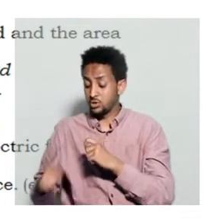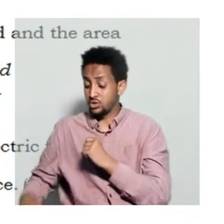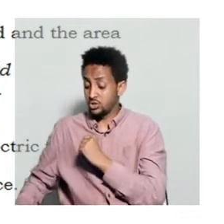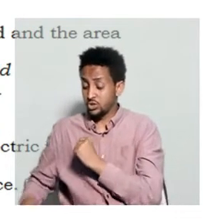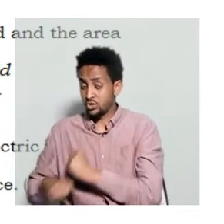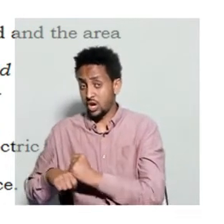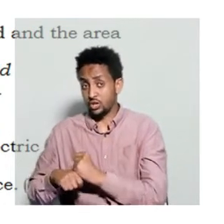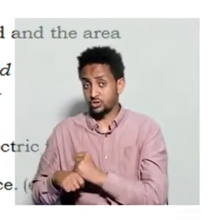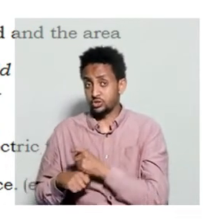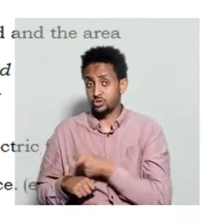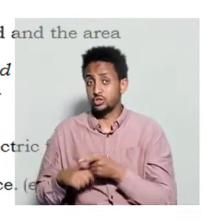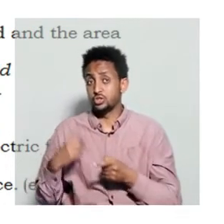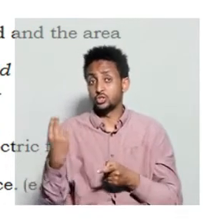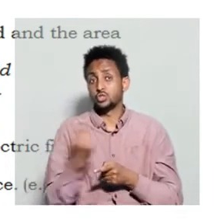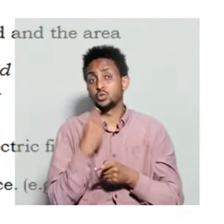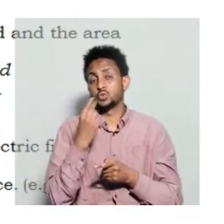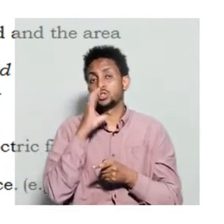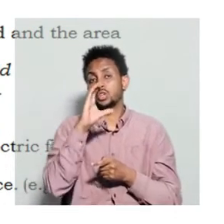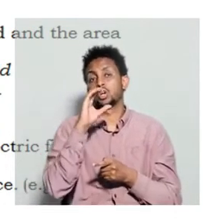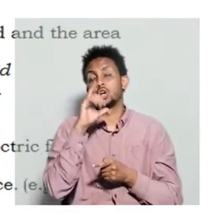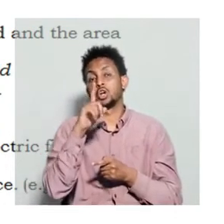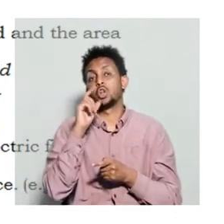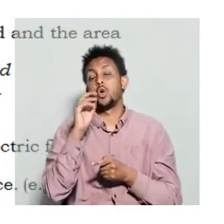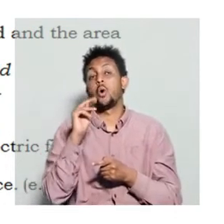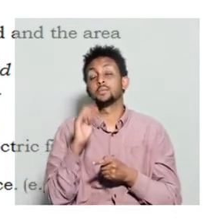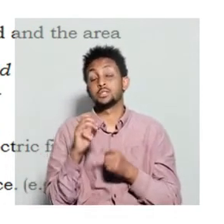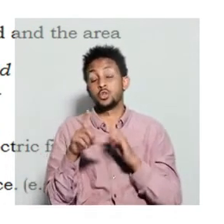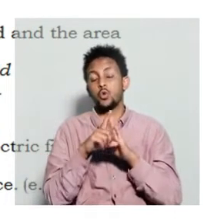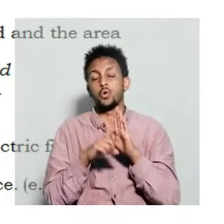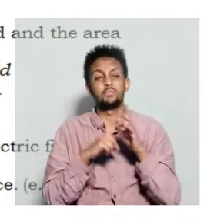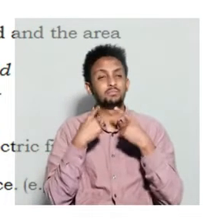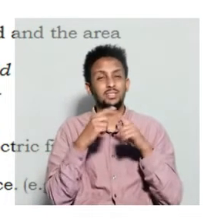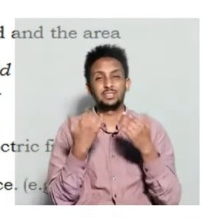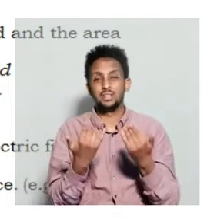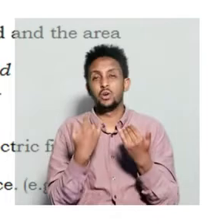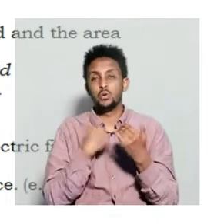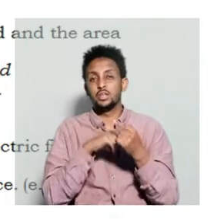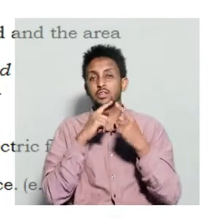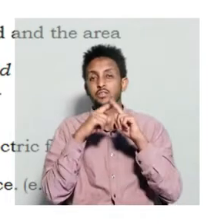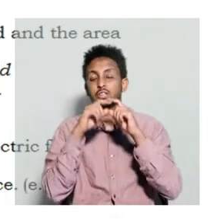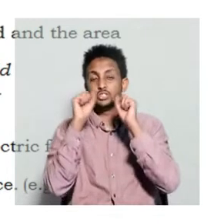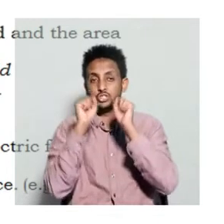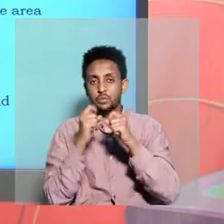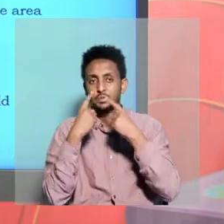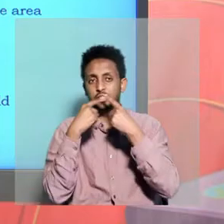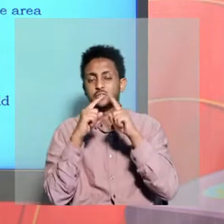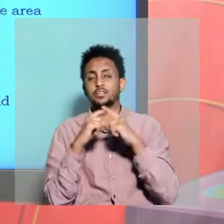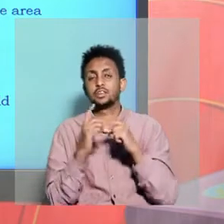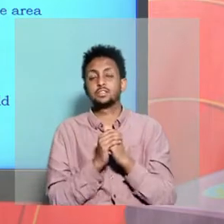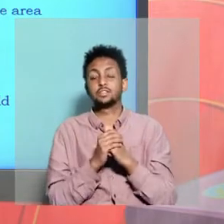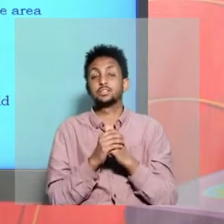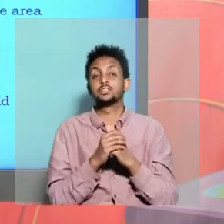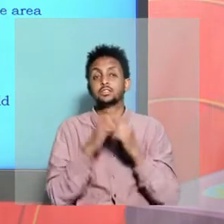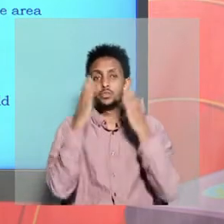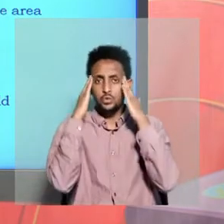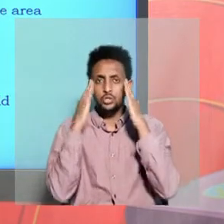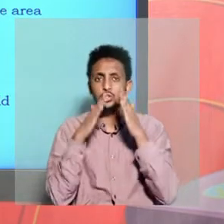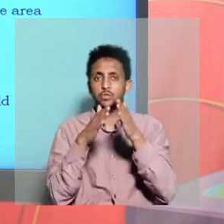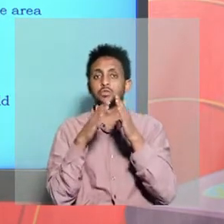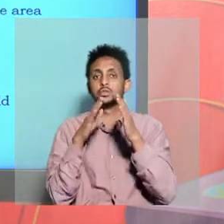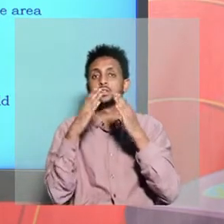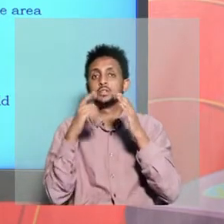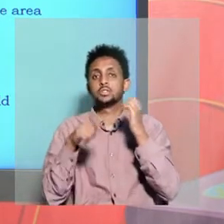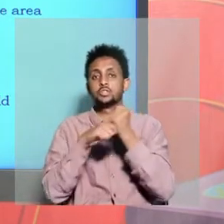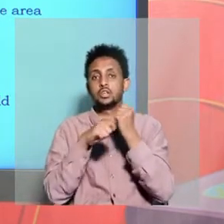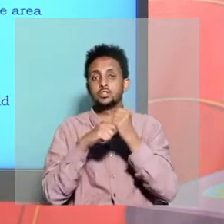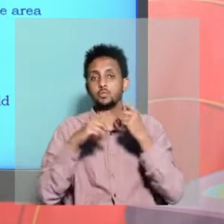charge using Coulomb's law. But what if we have different shape and different concentration of charged bodies